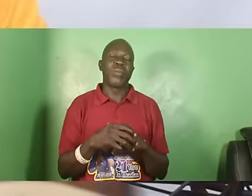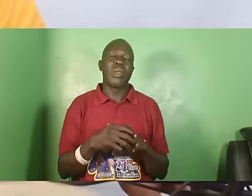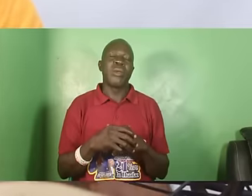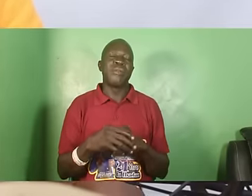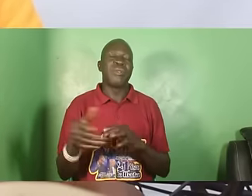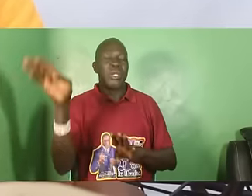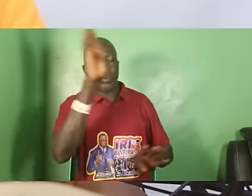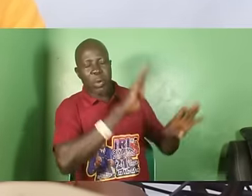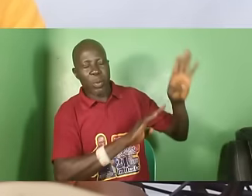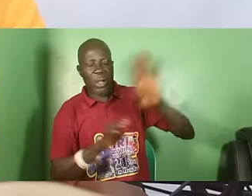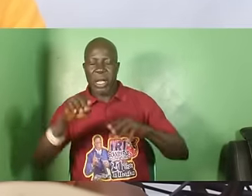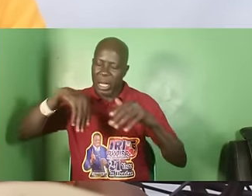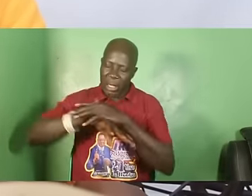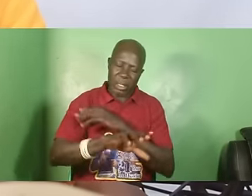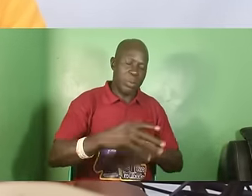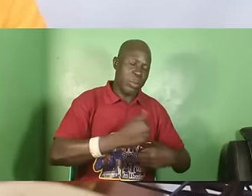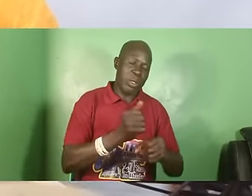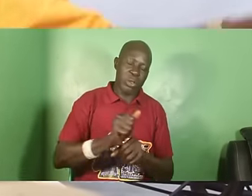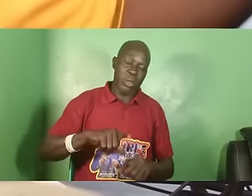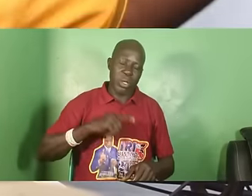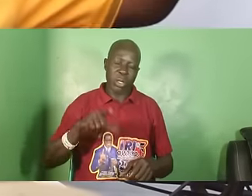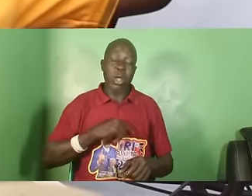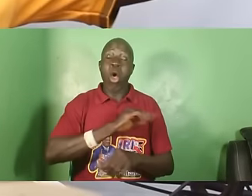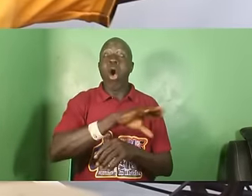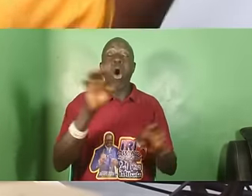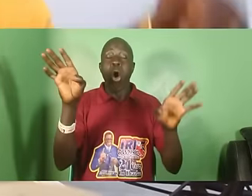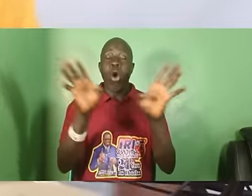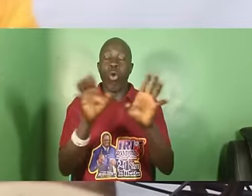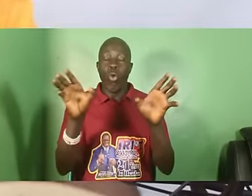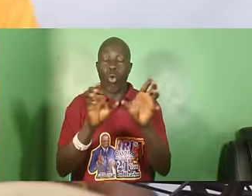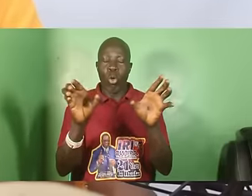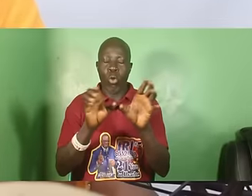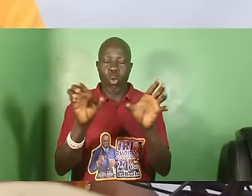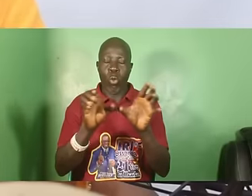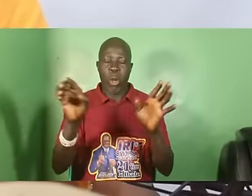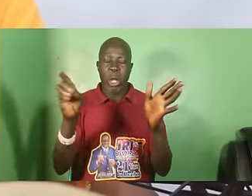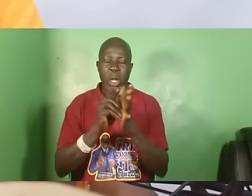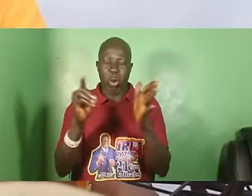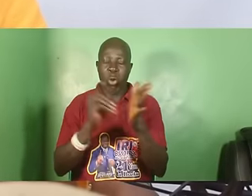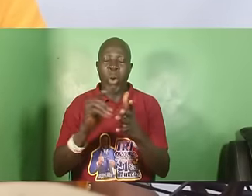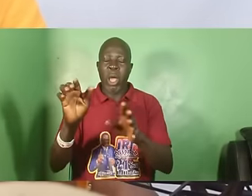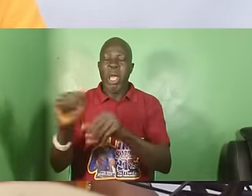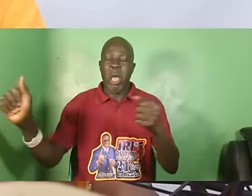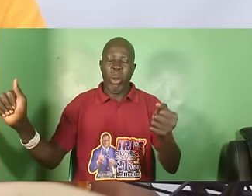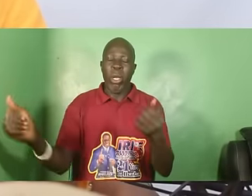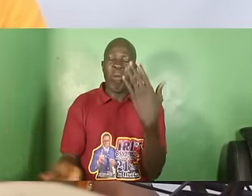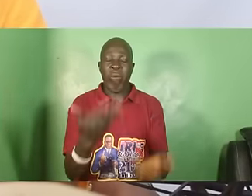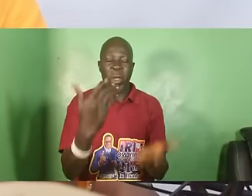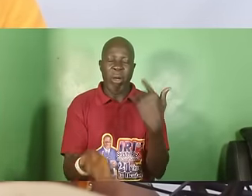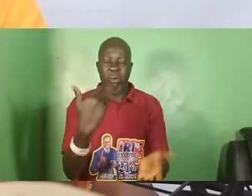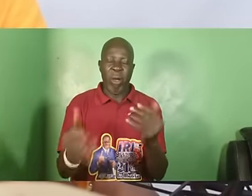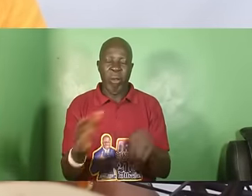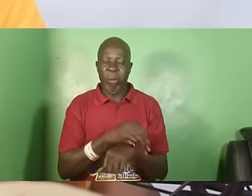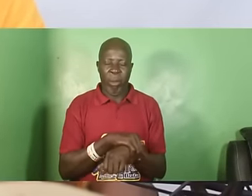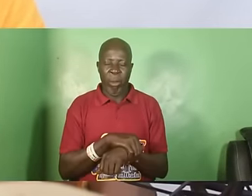fire outbreak. It was that problem that made you to run to the document, everything. All these documents, Bobo Kotoni.